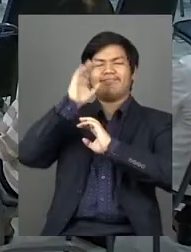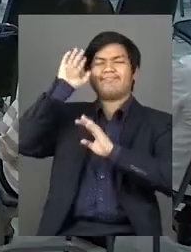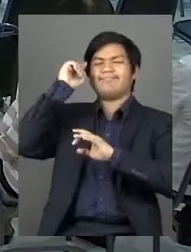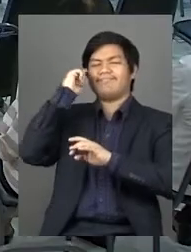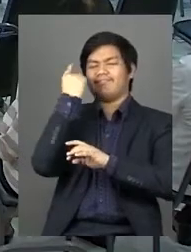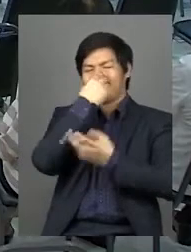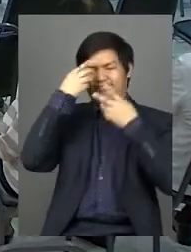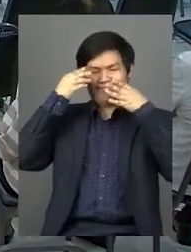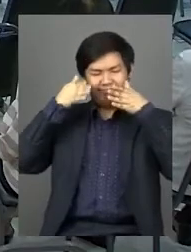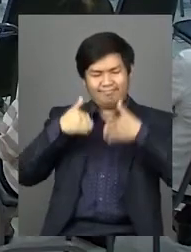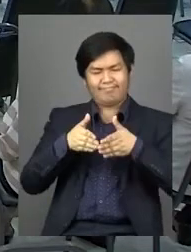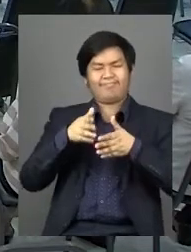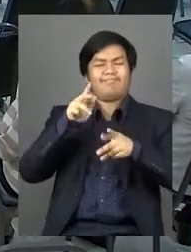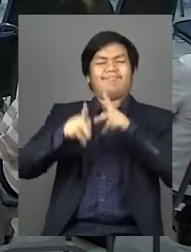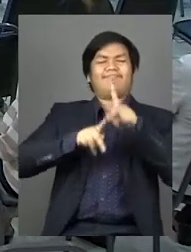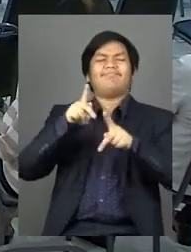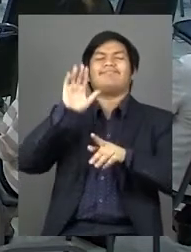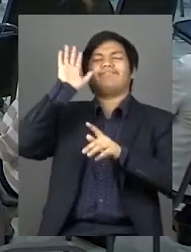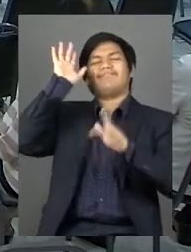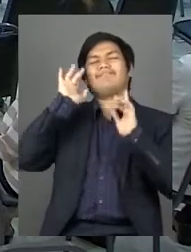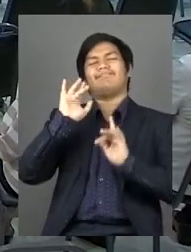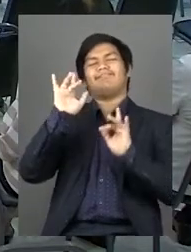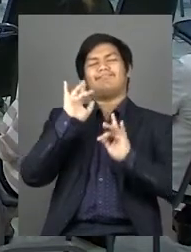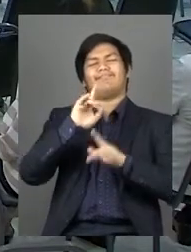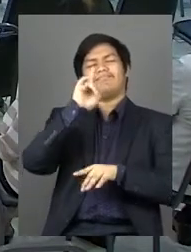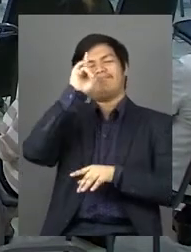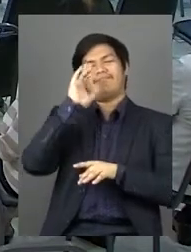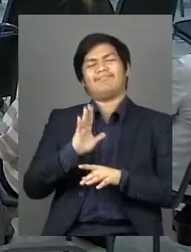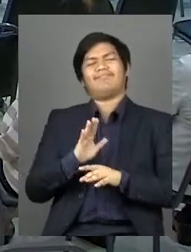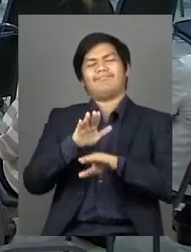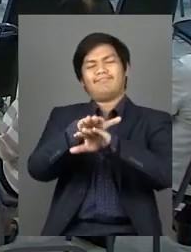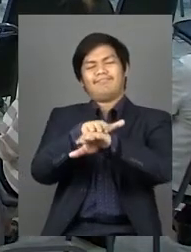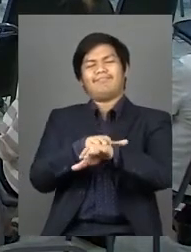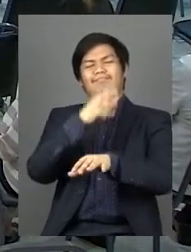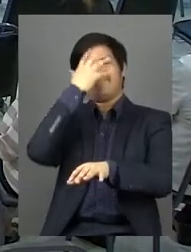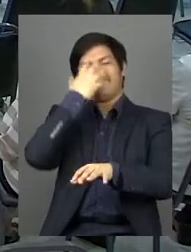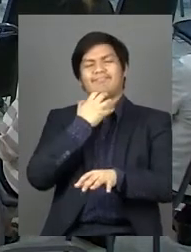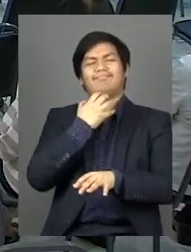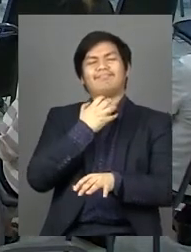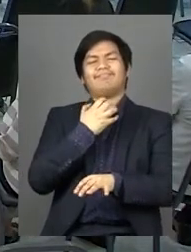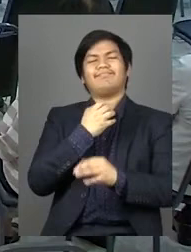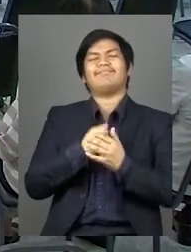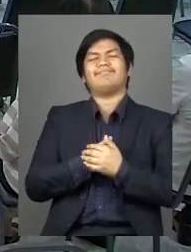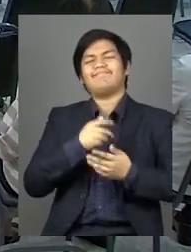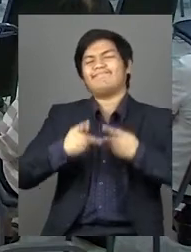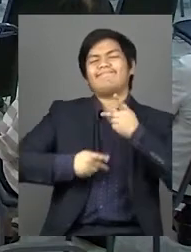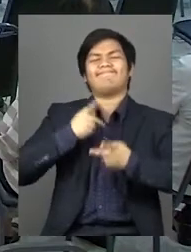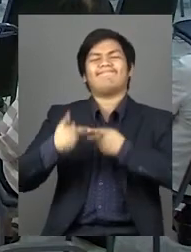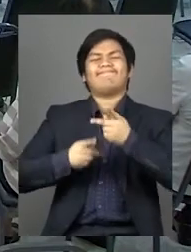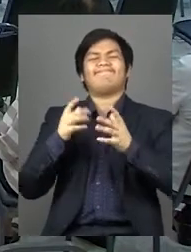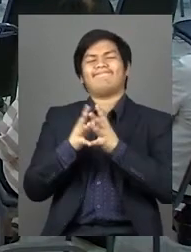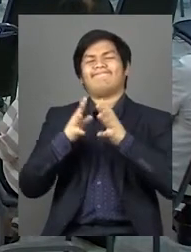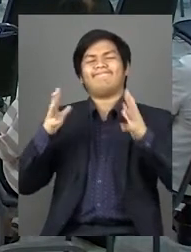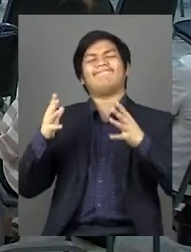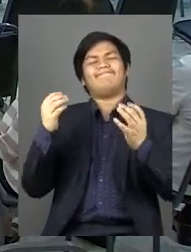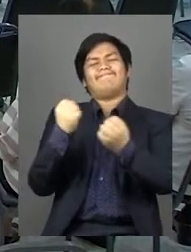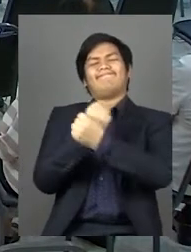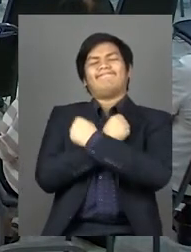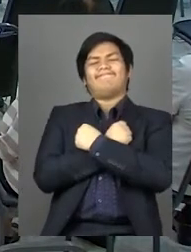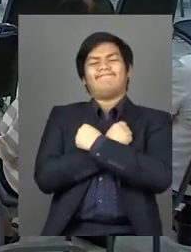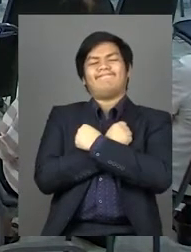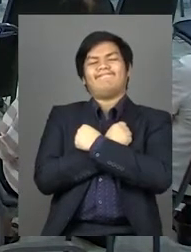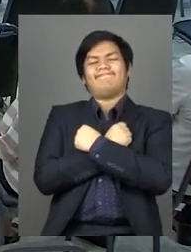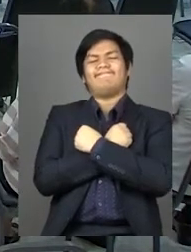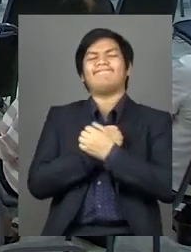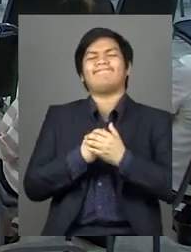people? For you are merciful, O God, slow to anger, compassionate, and abounding in love.